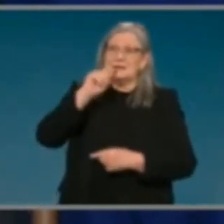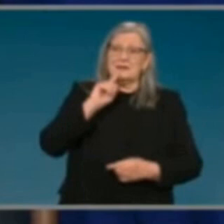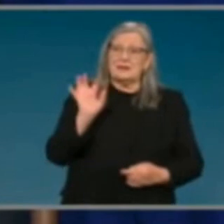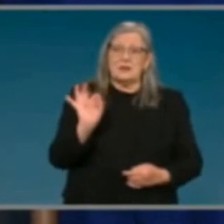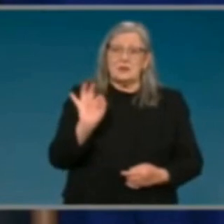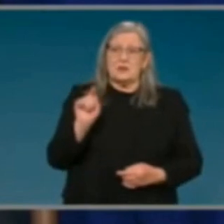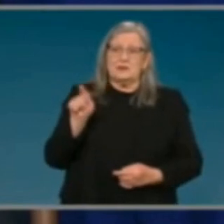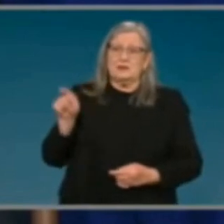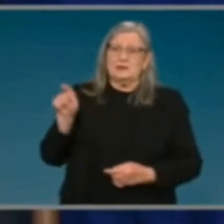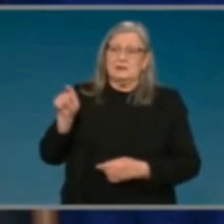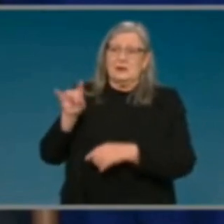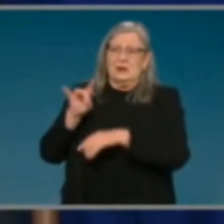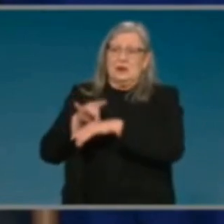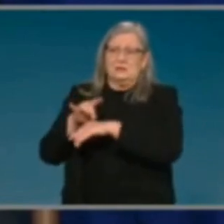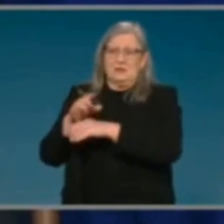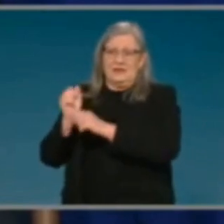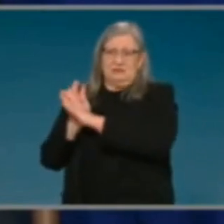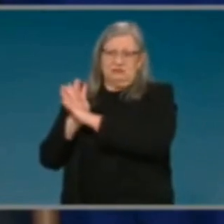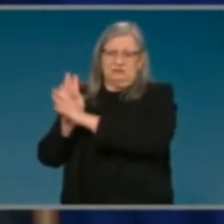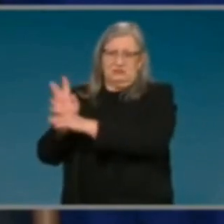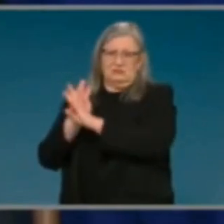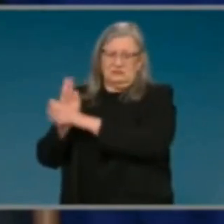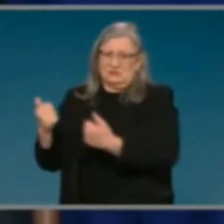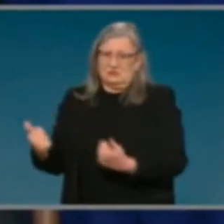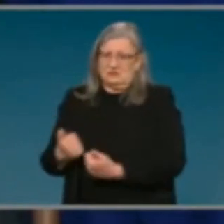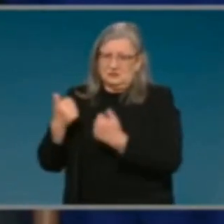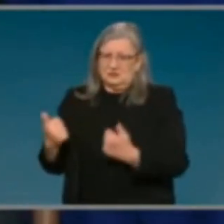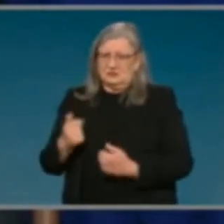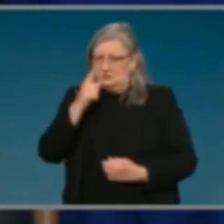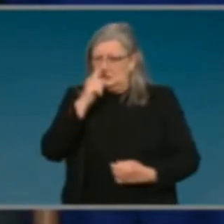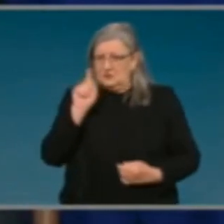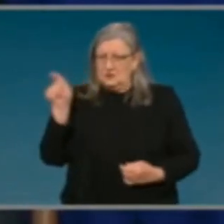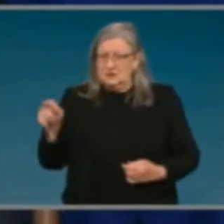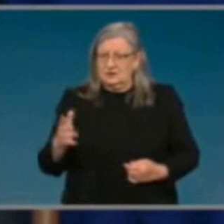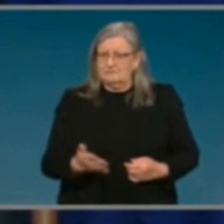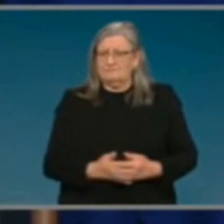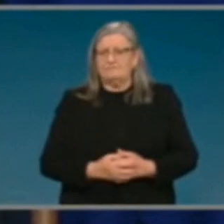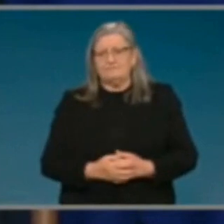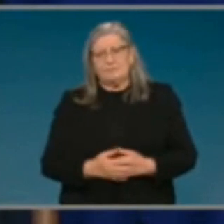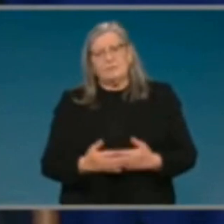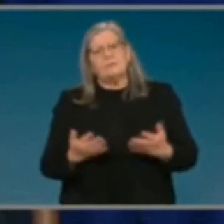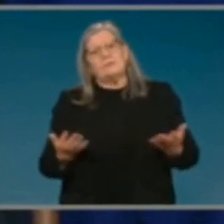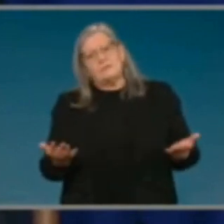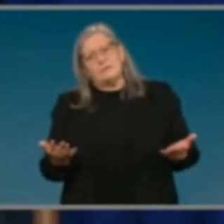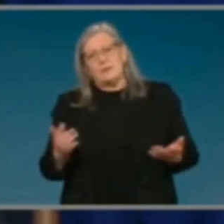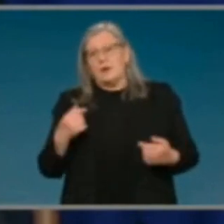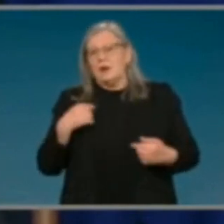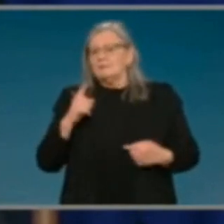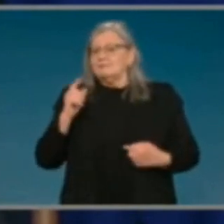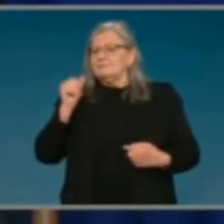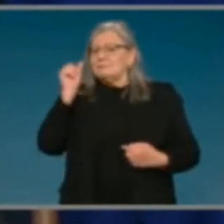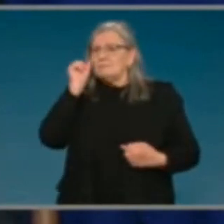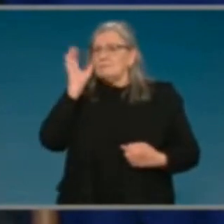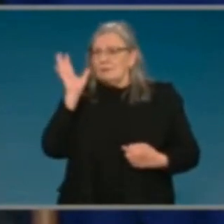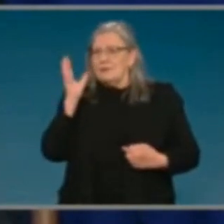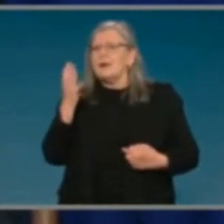we are getting that information. What we do know, the two cases that have so far been diagnosed in Australia, and there may